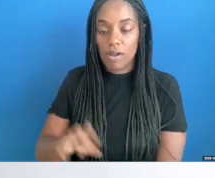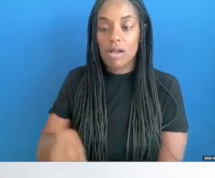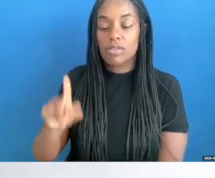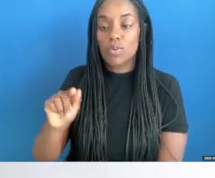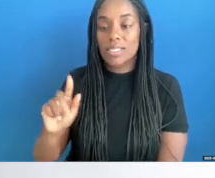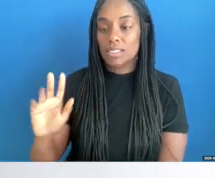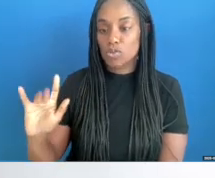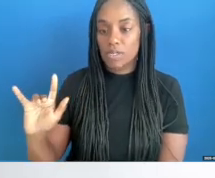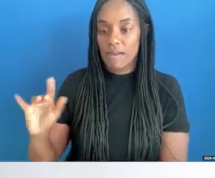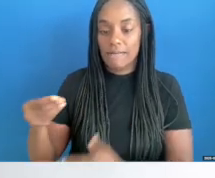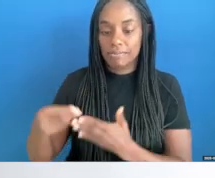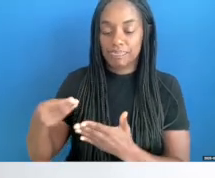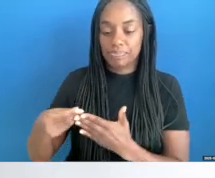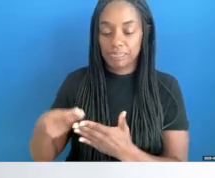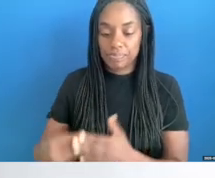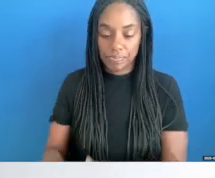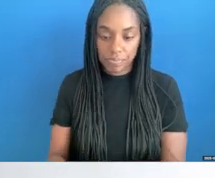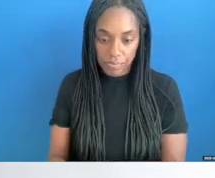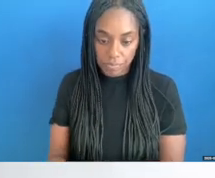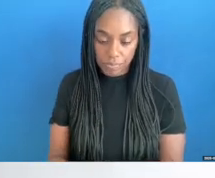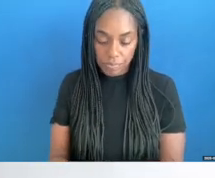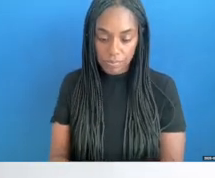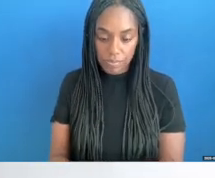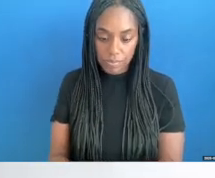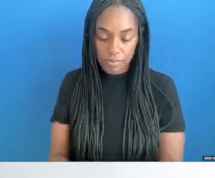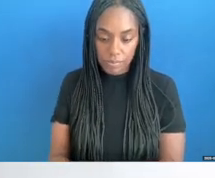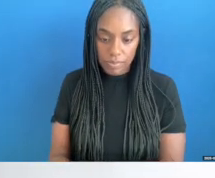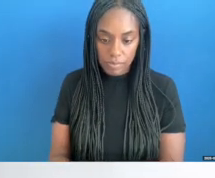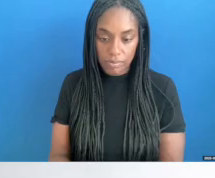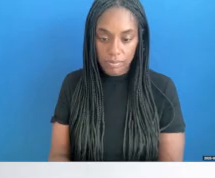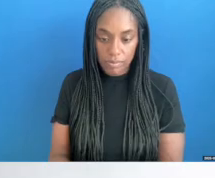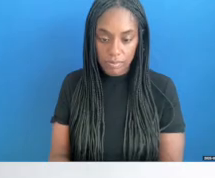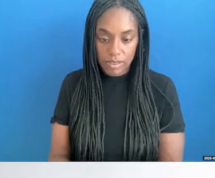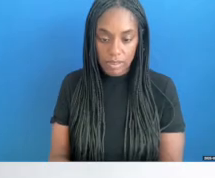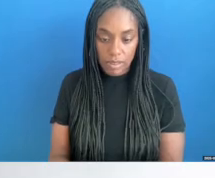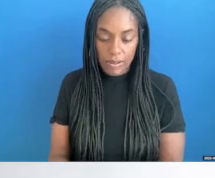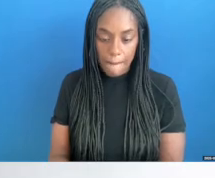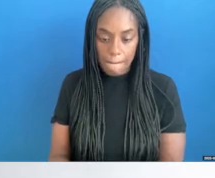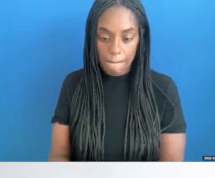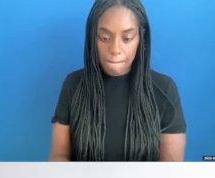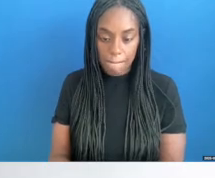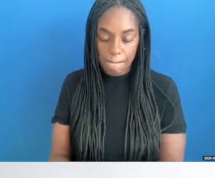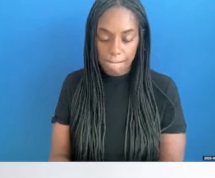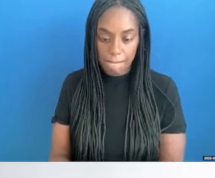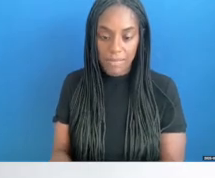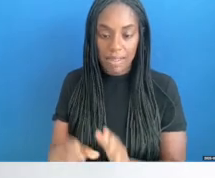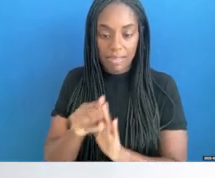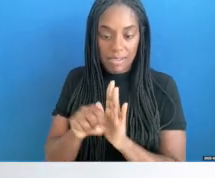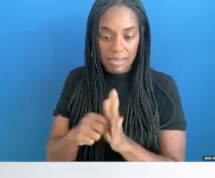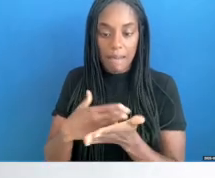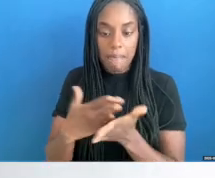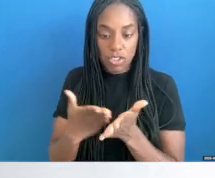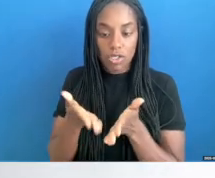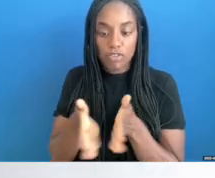Even though the state budget for general fund dollars has been determined, the legislature and the governor's